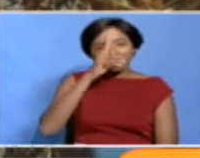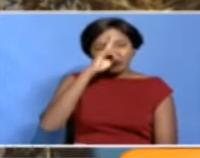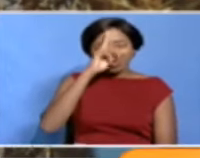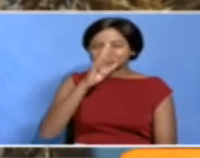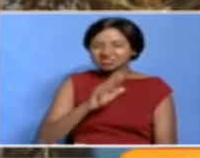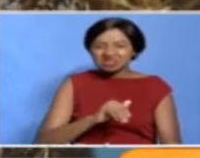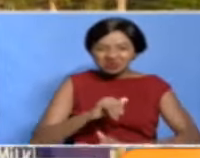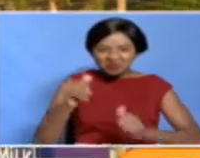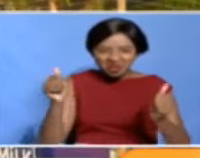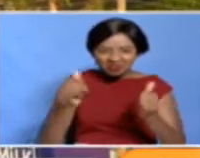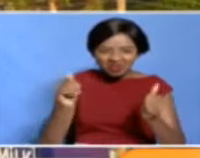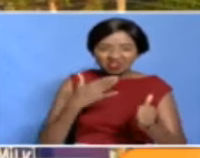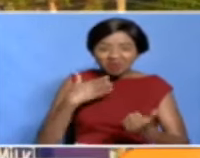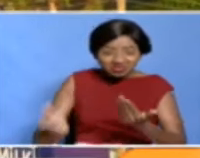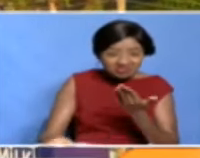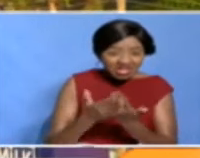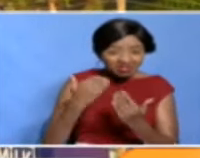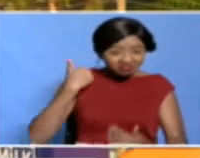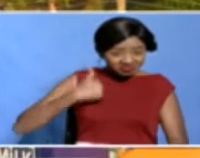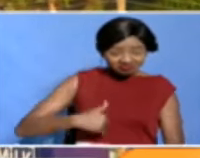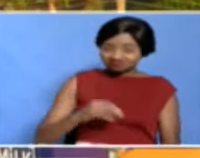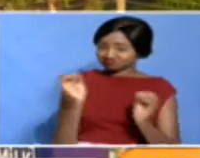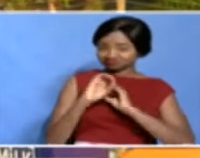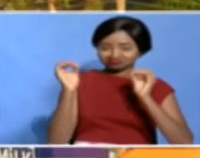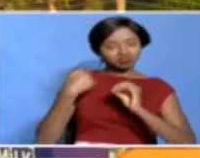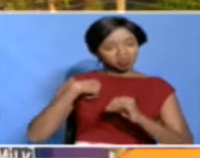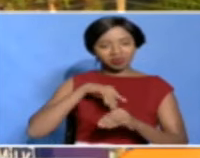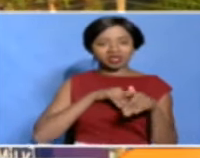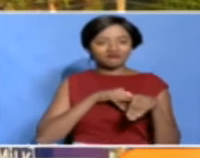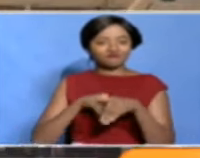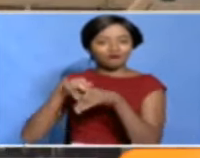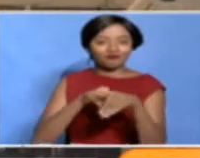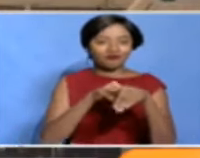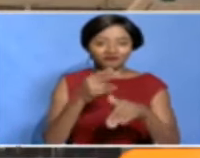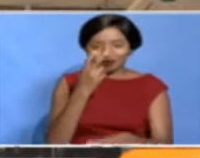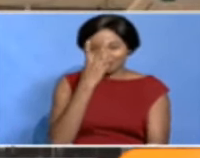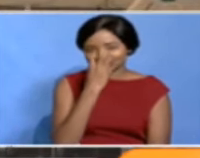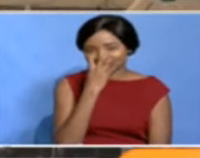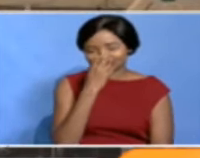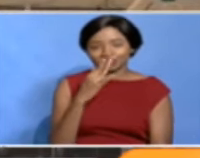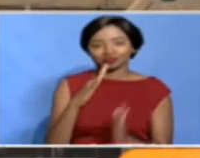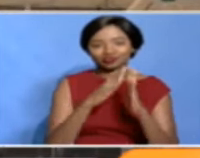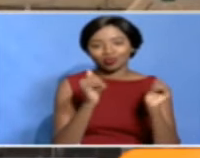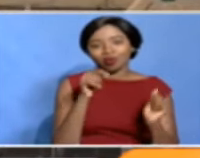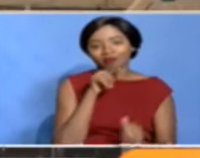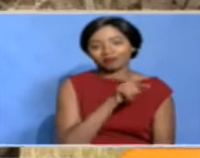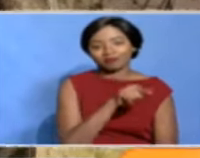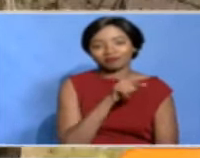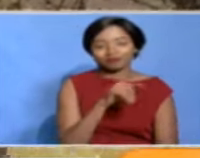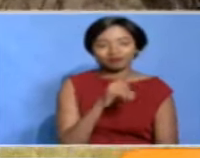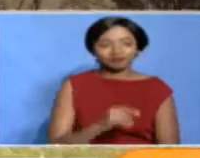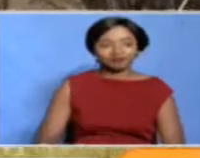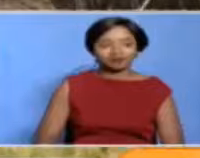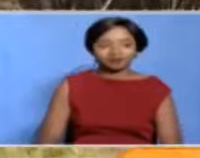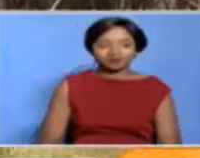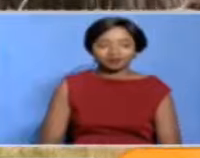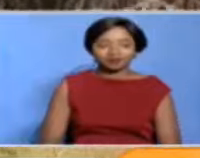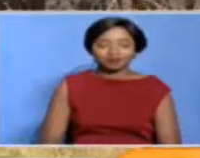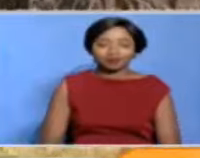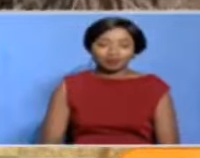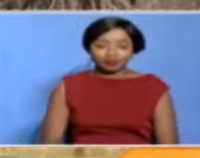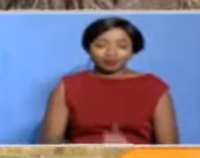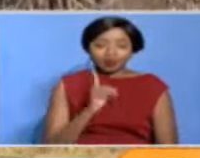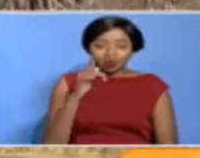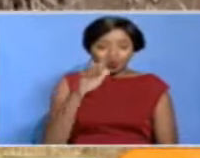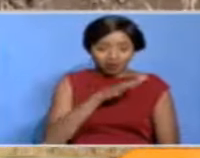speak to us, so we decide to follow the suspects to their homes. We're in an area called Tuluroba, which is